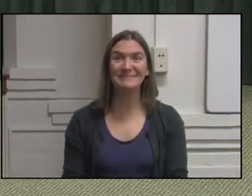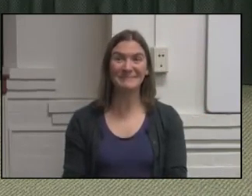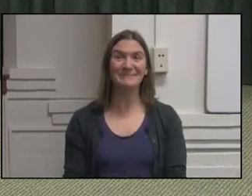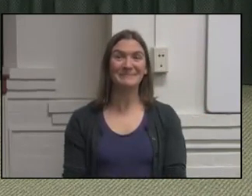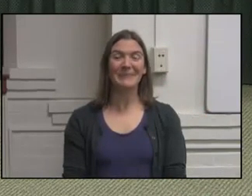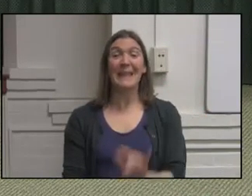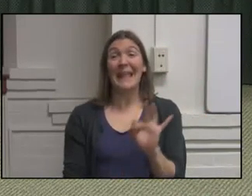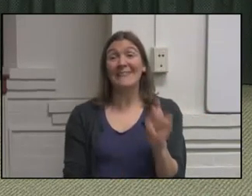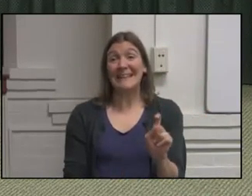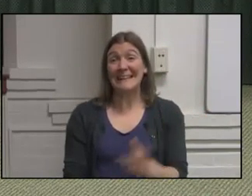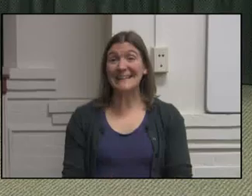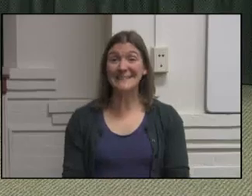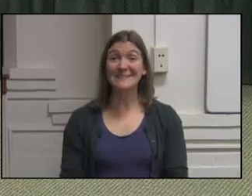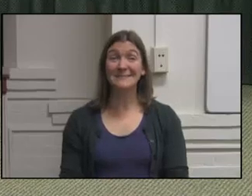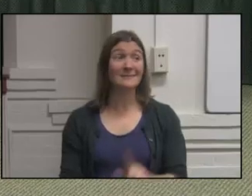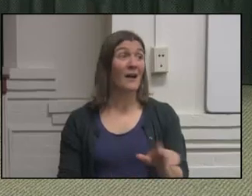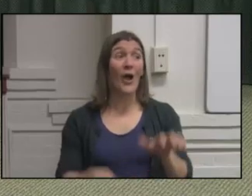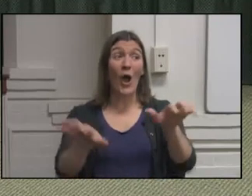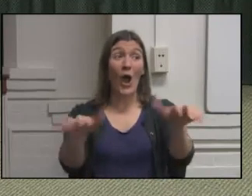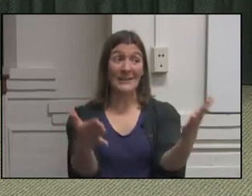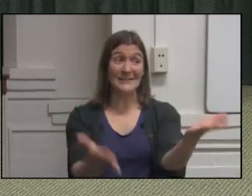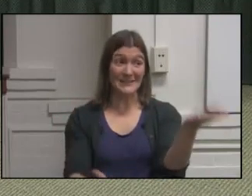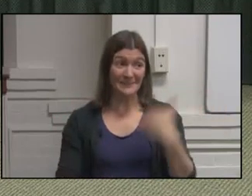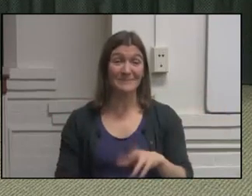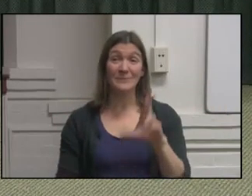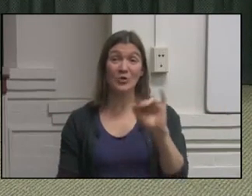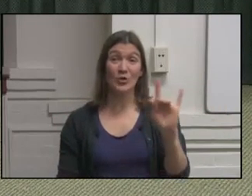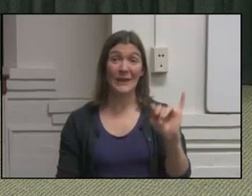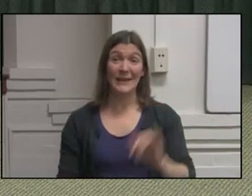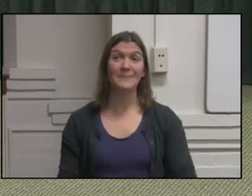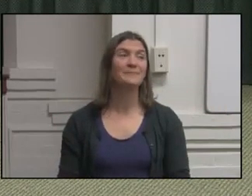If needed. Questions or comments from the public? Ricky?